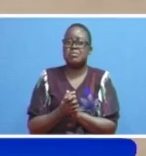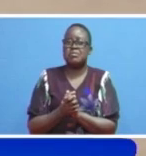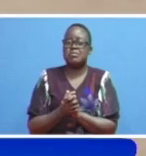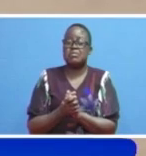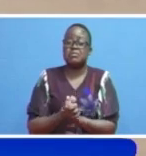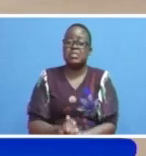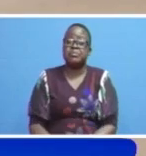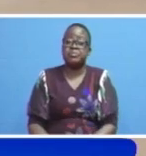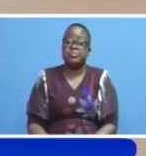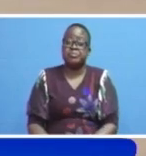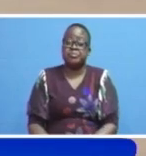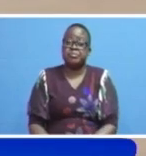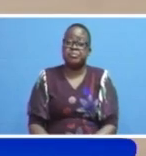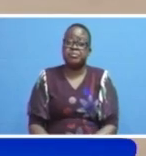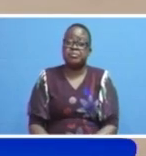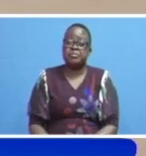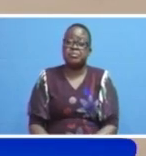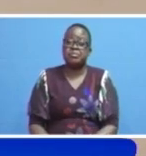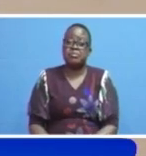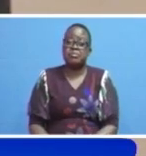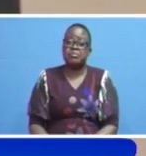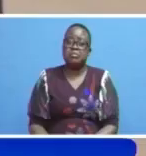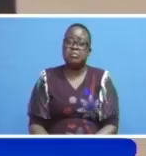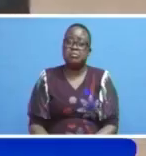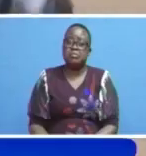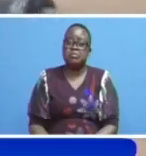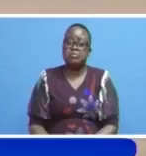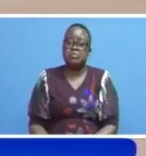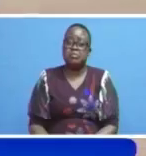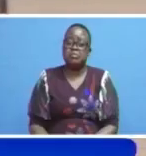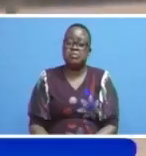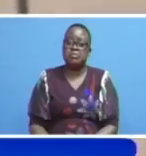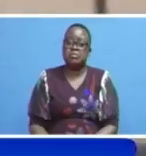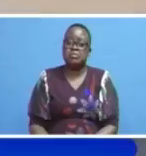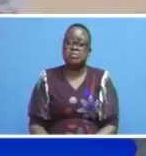Kuripoti ya vlingu wa mauvo ni Lina Mosangi.